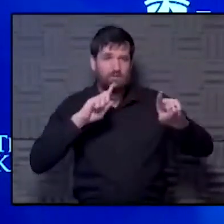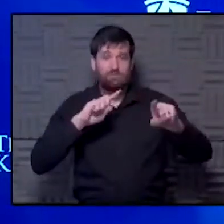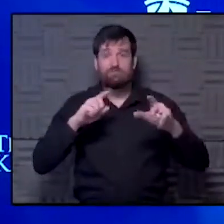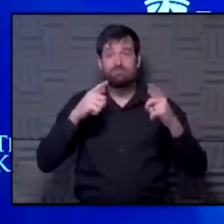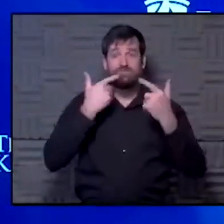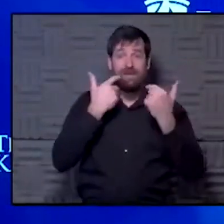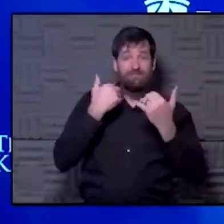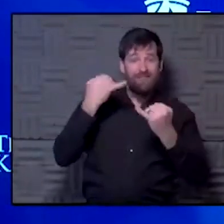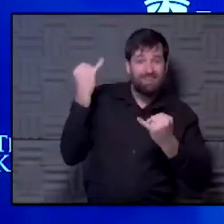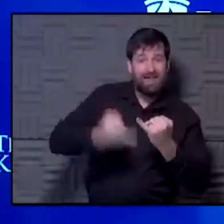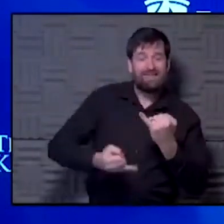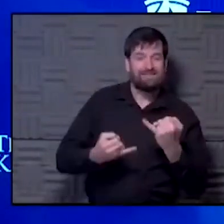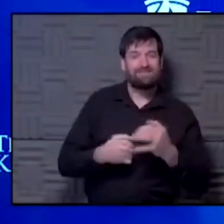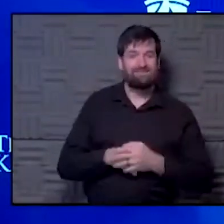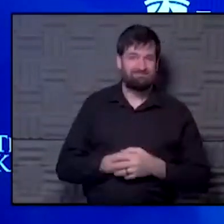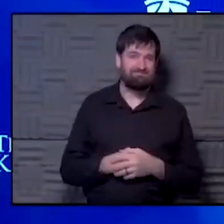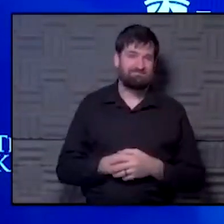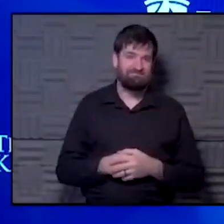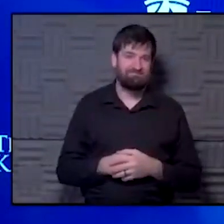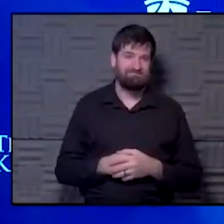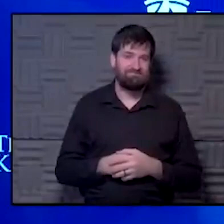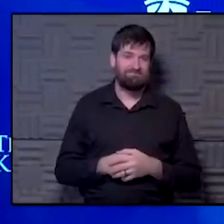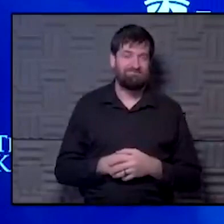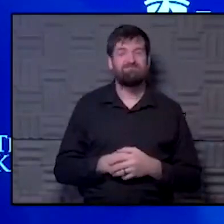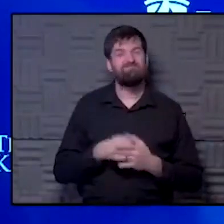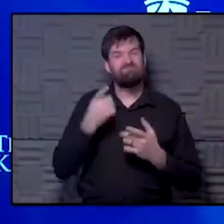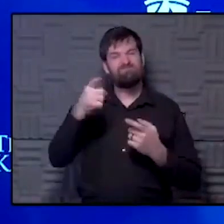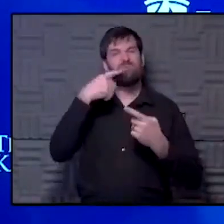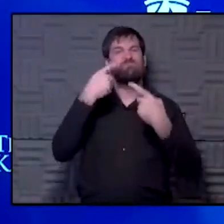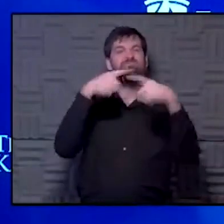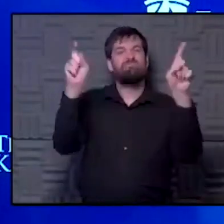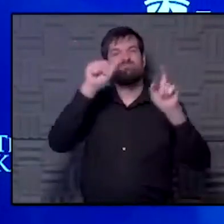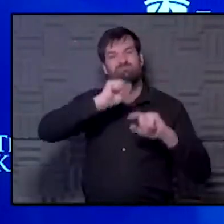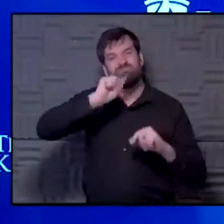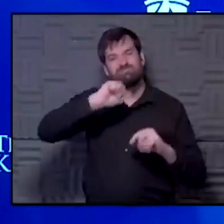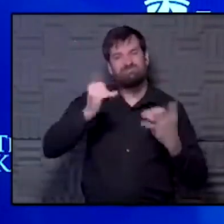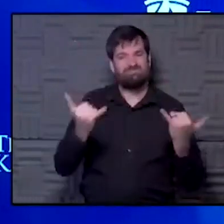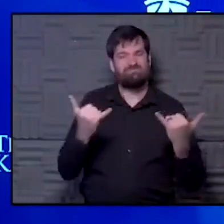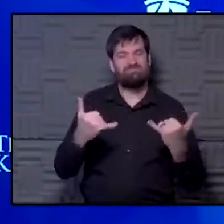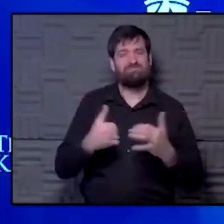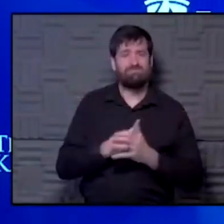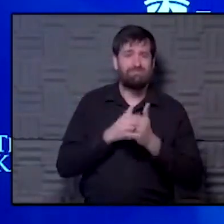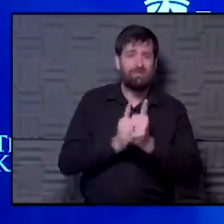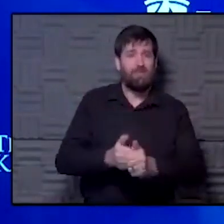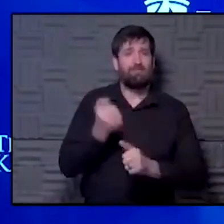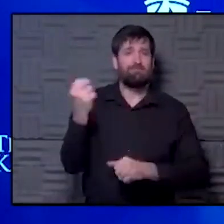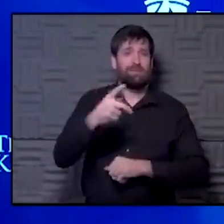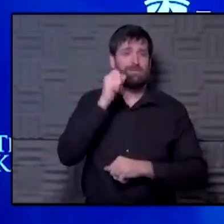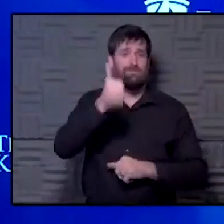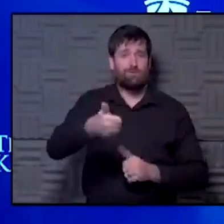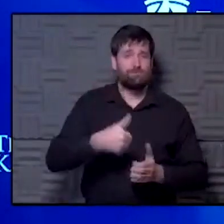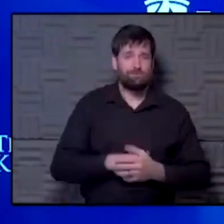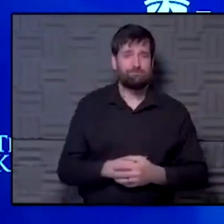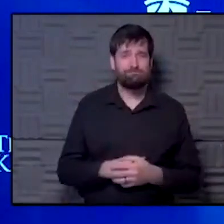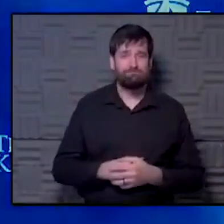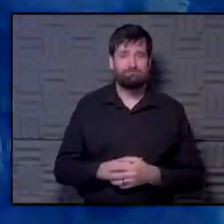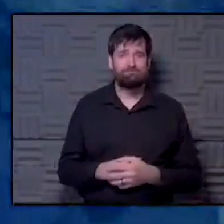laugh last. Those are the rules that will get us through a pandemic. Let's follow them. We're back with you tomorrow.